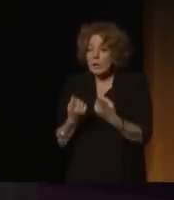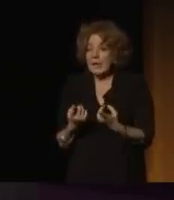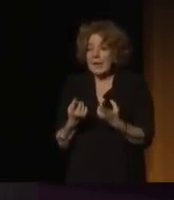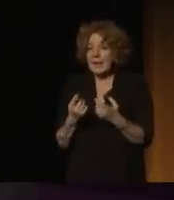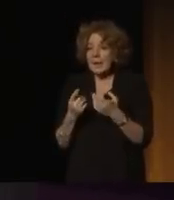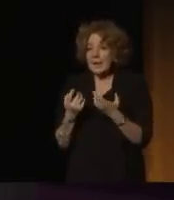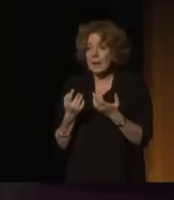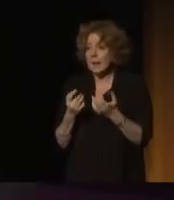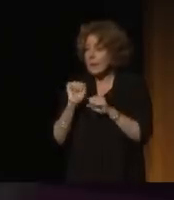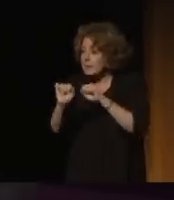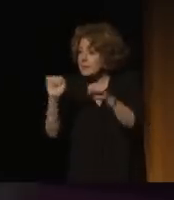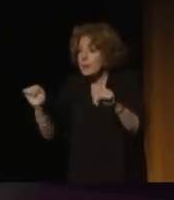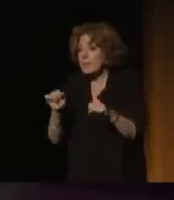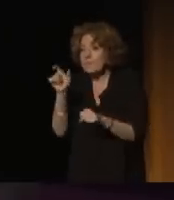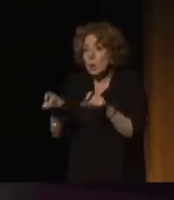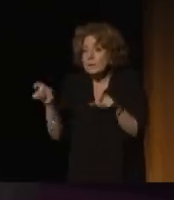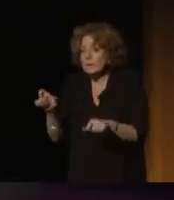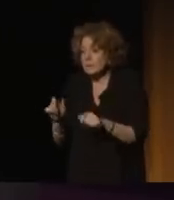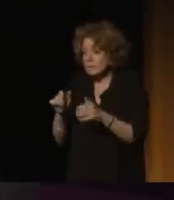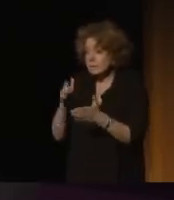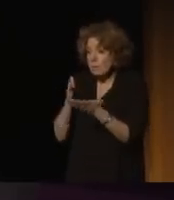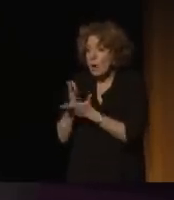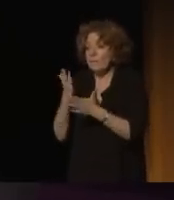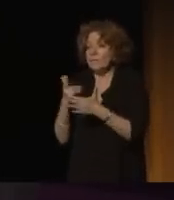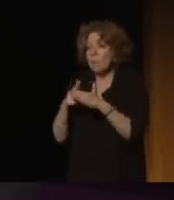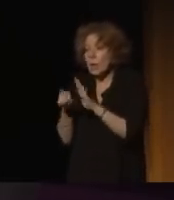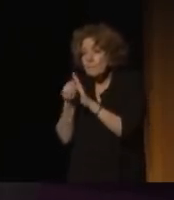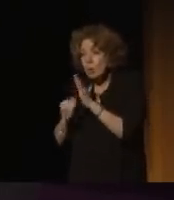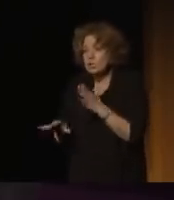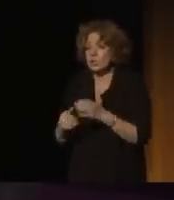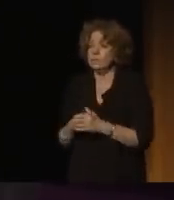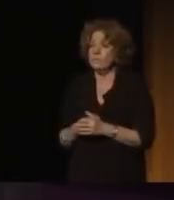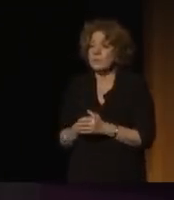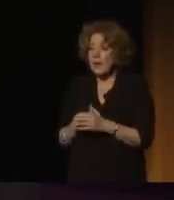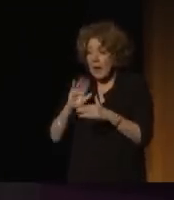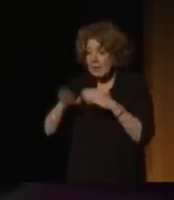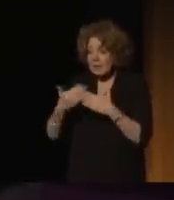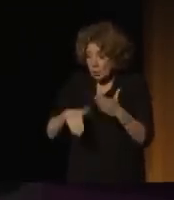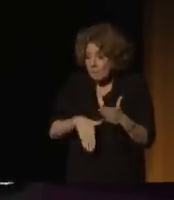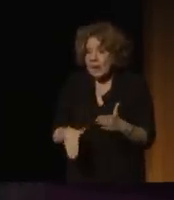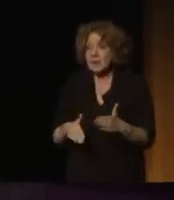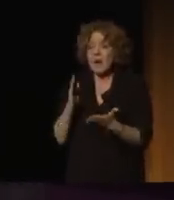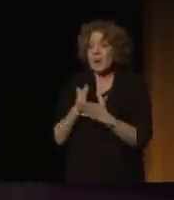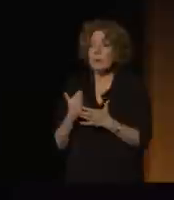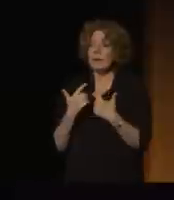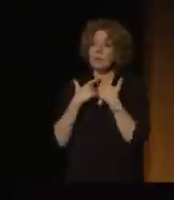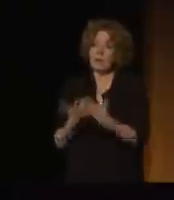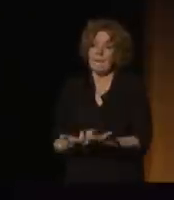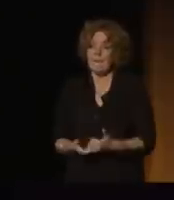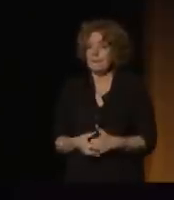I have zero interest. I don't think the father should get to say, unless you're pregnant. I don't really care. You